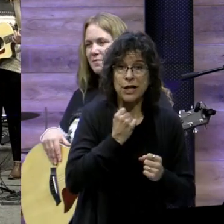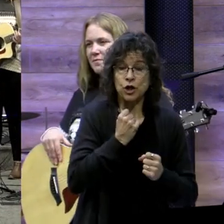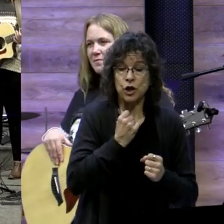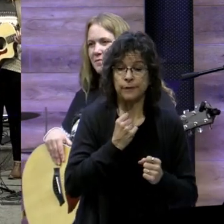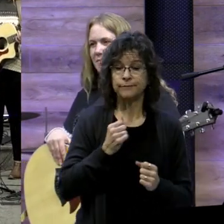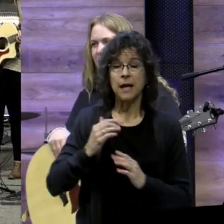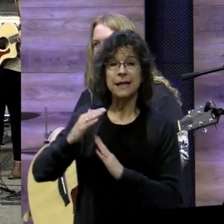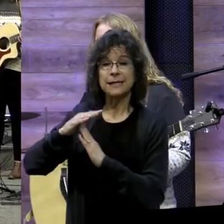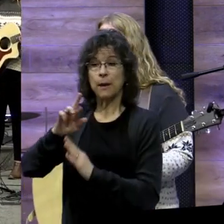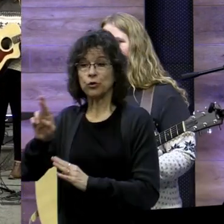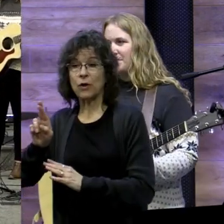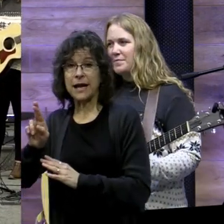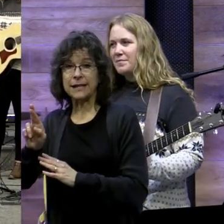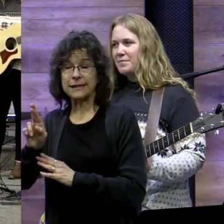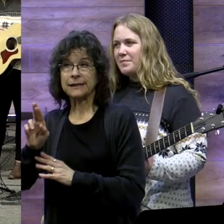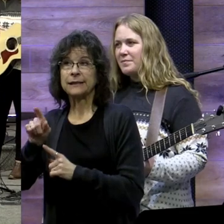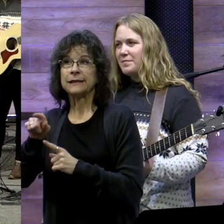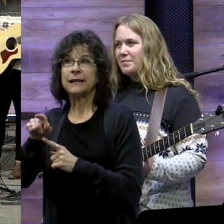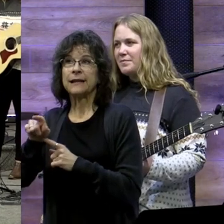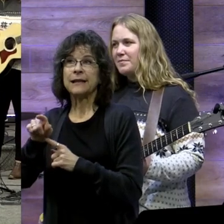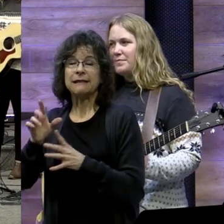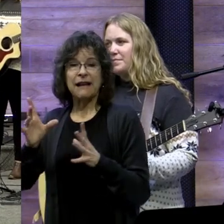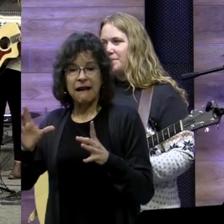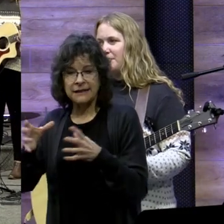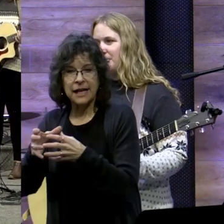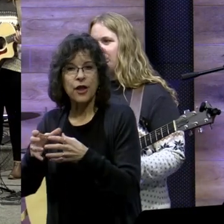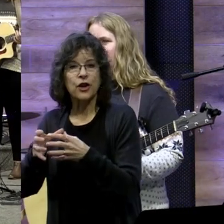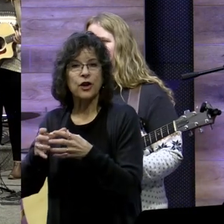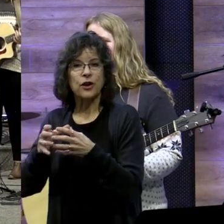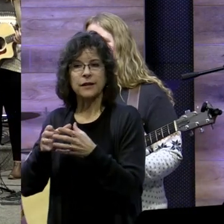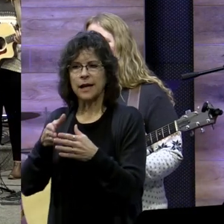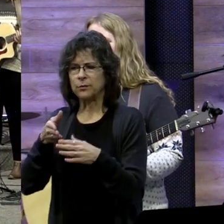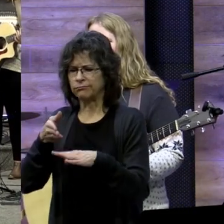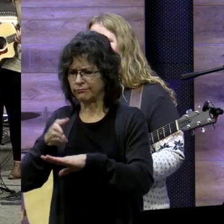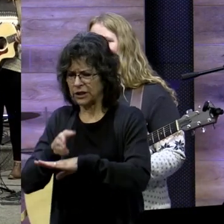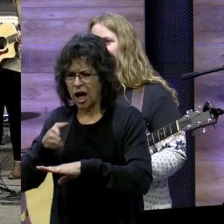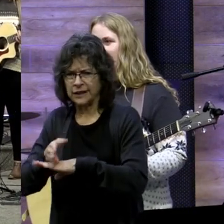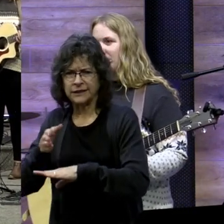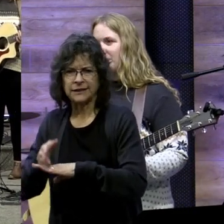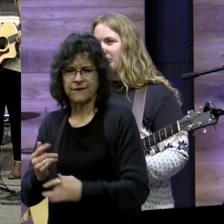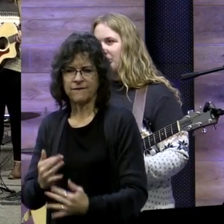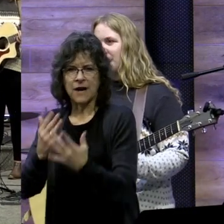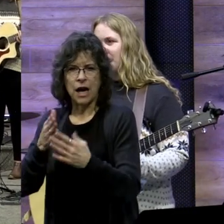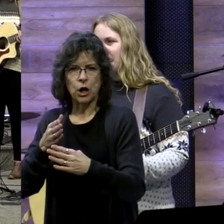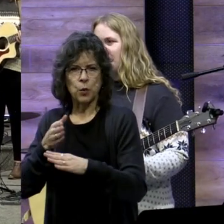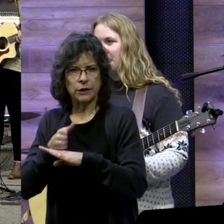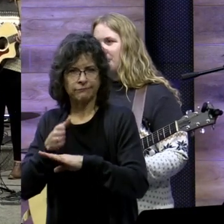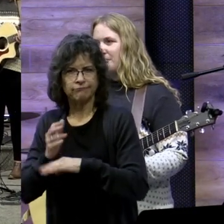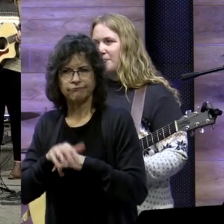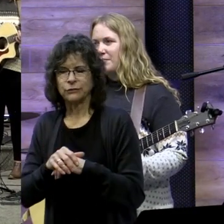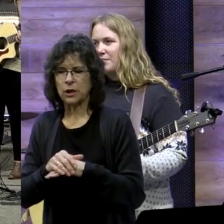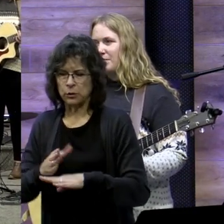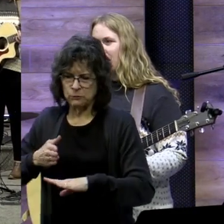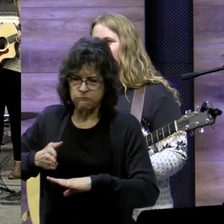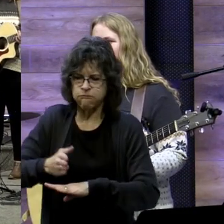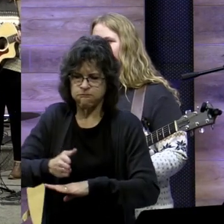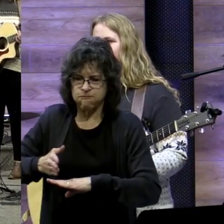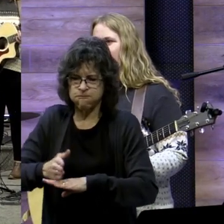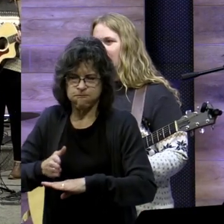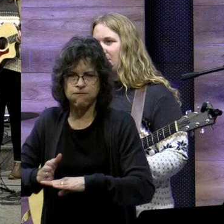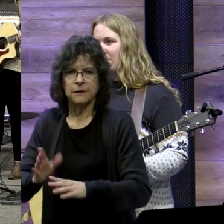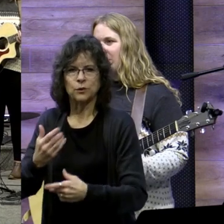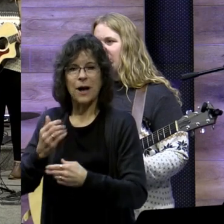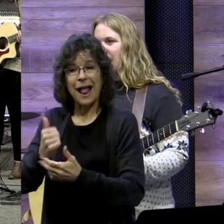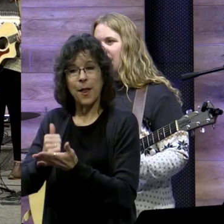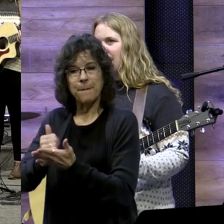is the Skifstad City Group, who all got together and cut firewood for one of their neighbors who was kind of in need of that. The one on the bottom left